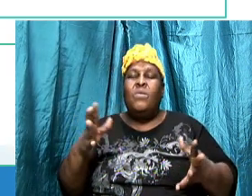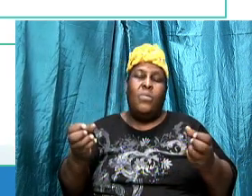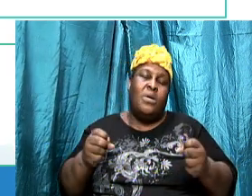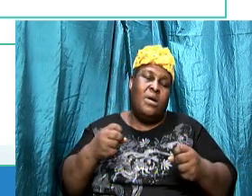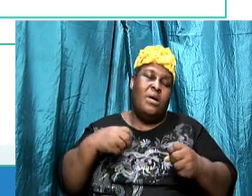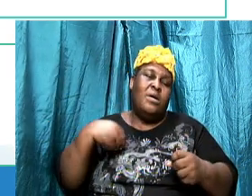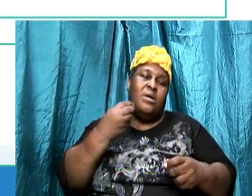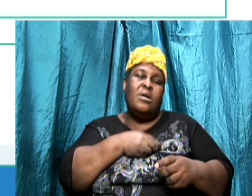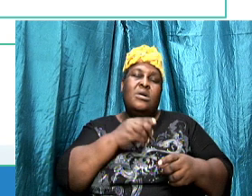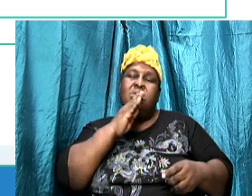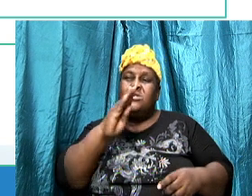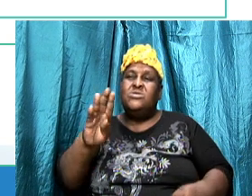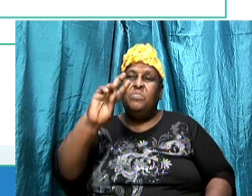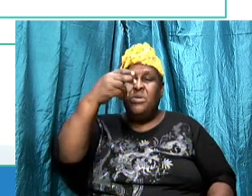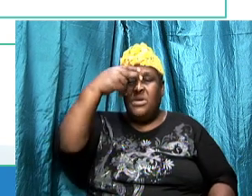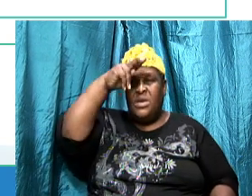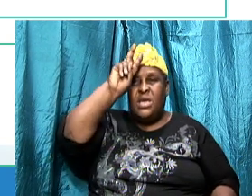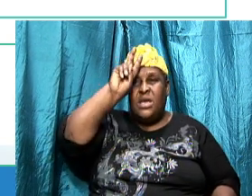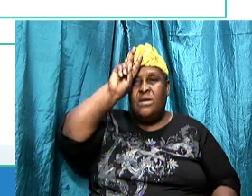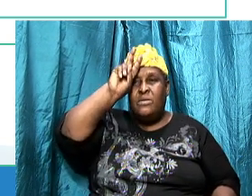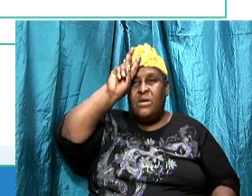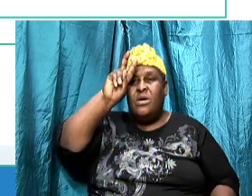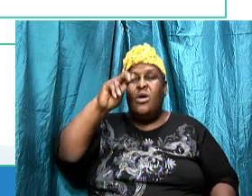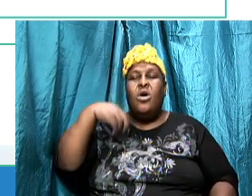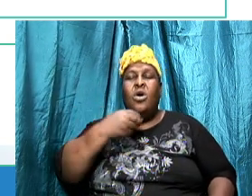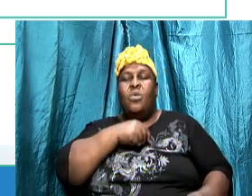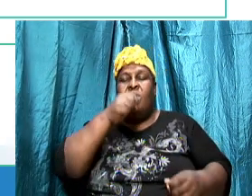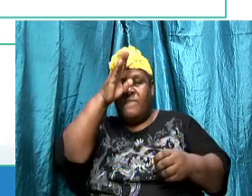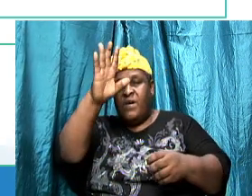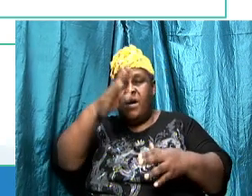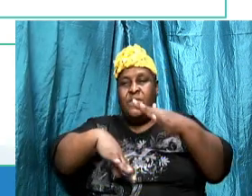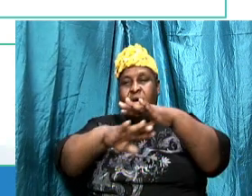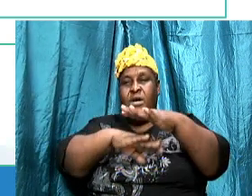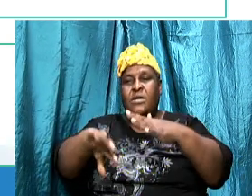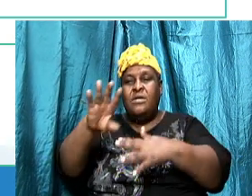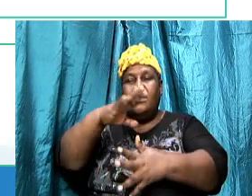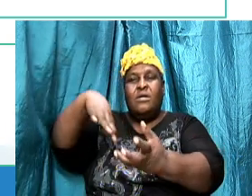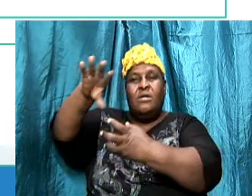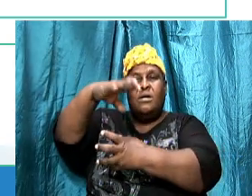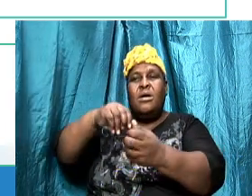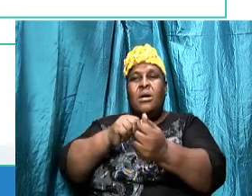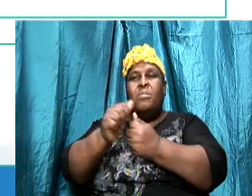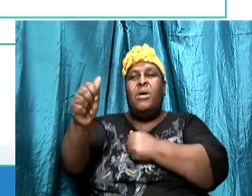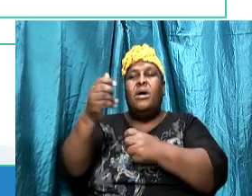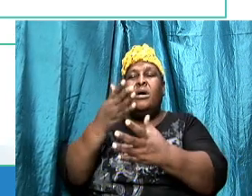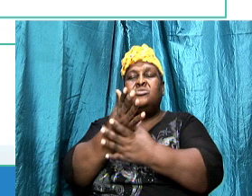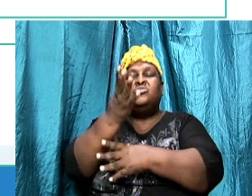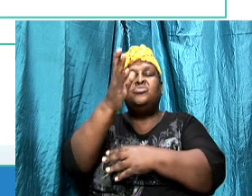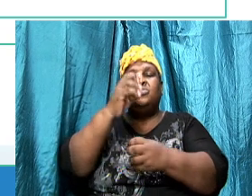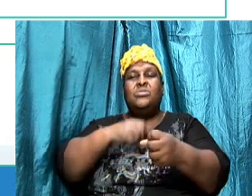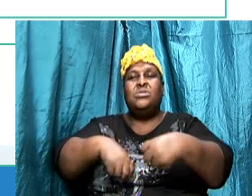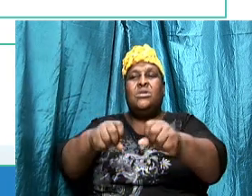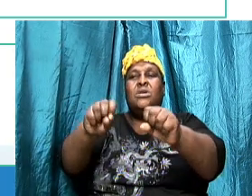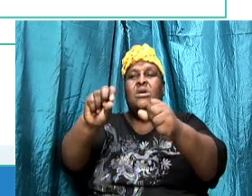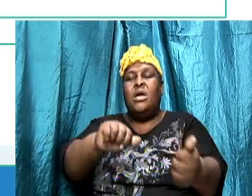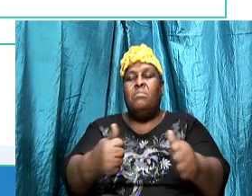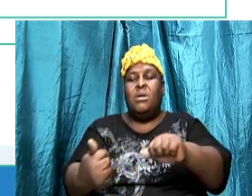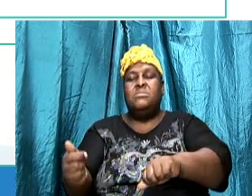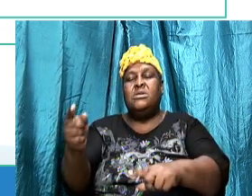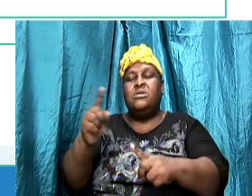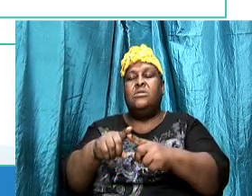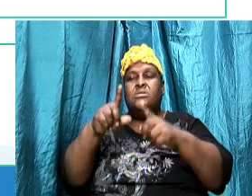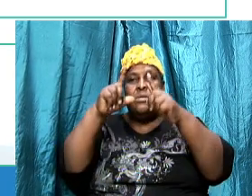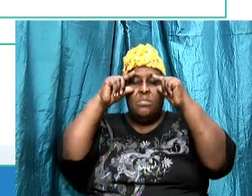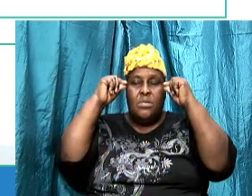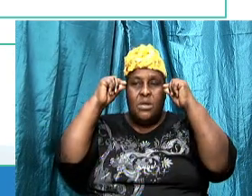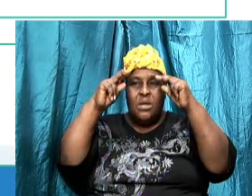our fathers were under the cloud and all passed through the sea, and they were all baptized unto Moses in